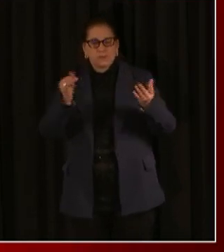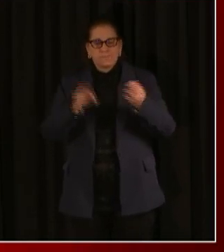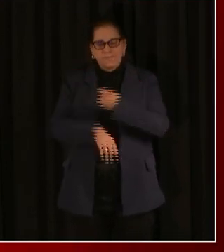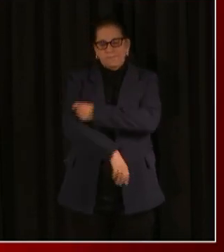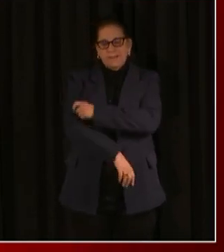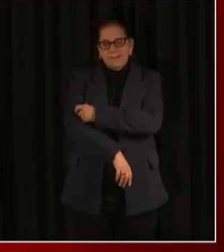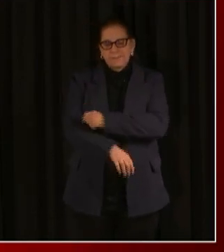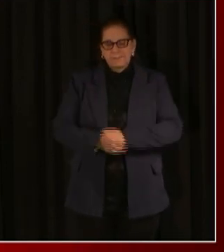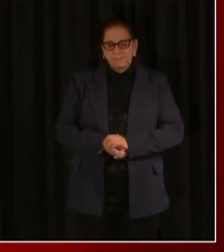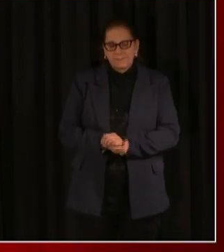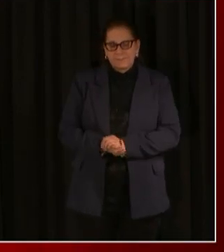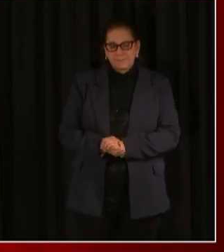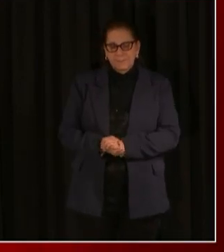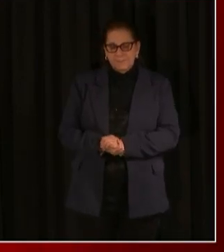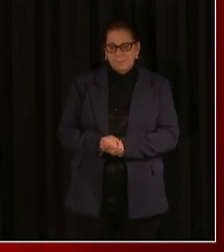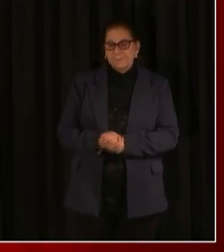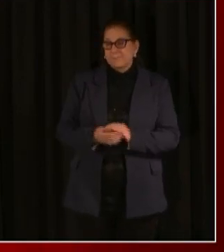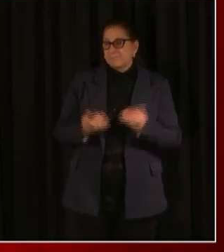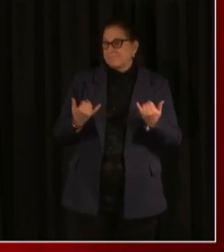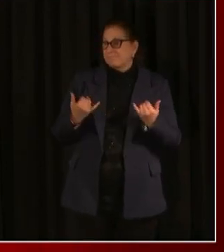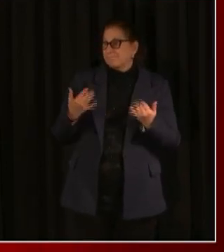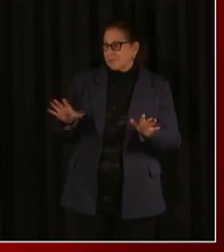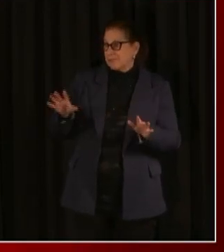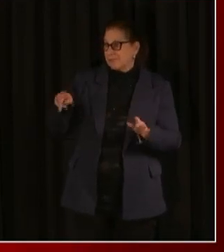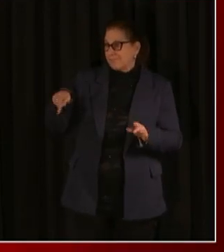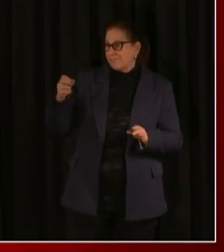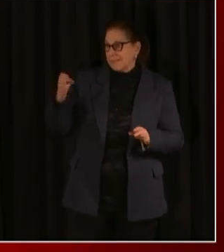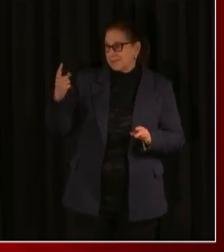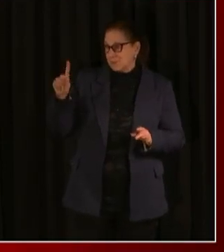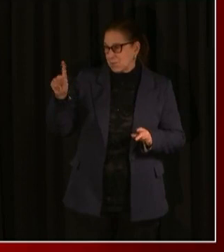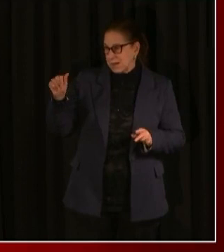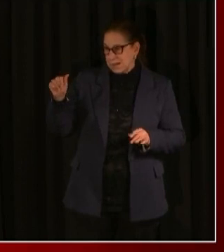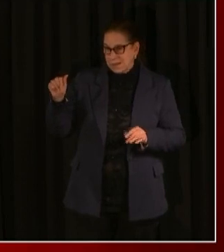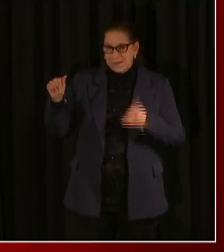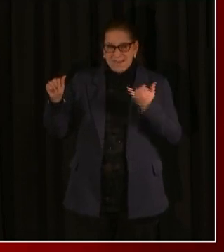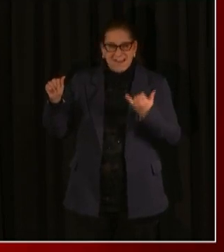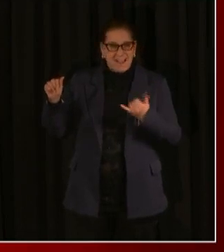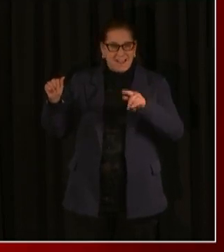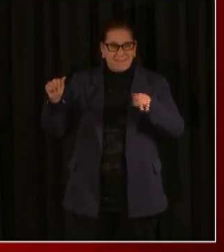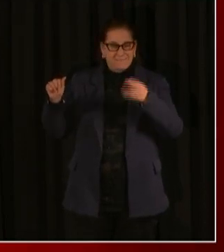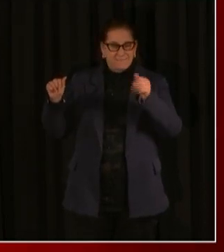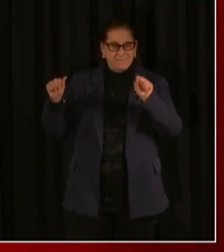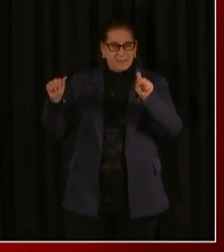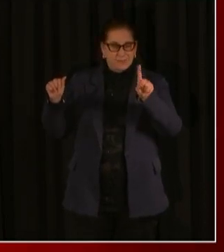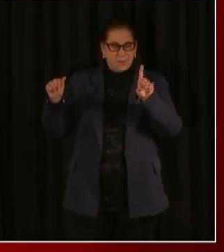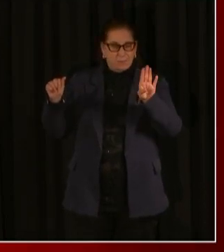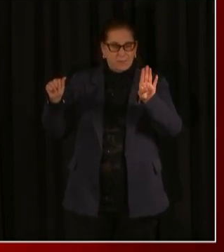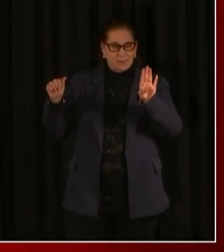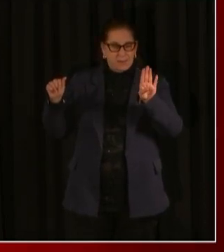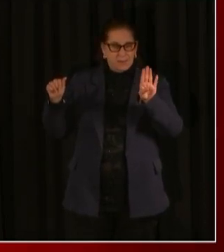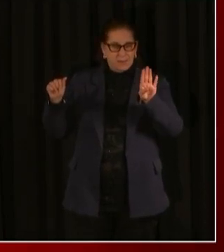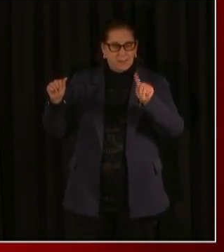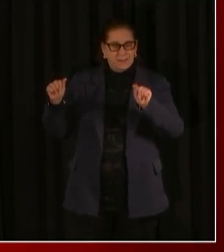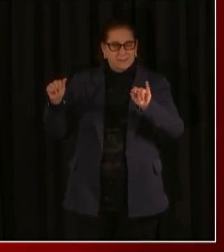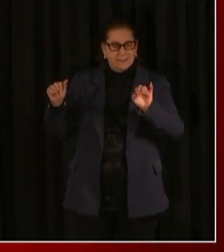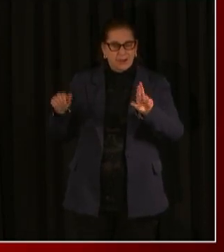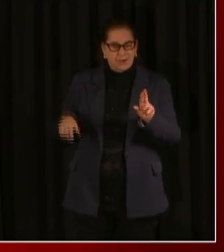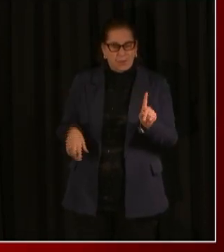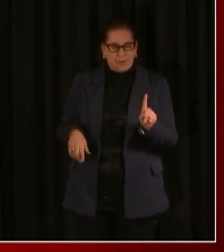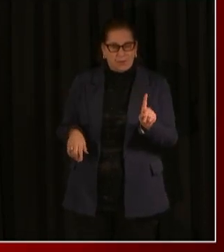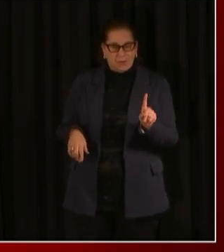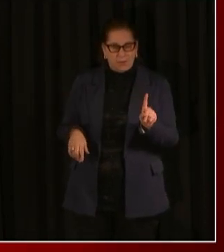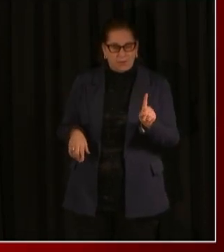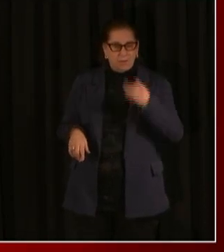of distribution. So in tier 1, we're healthcare workers and frontline